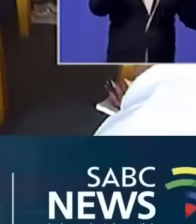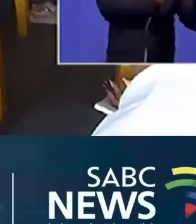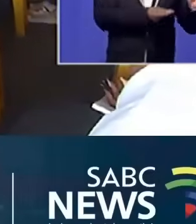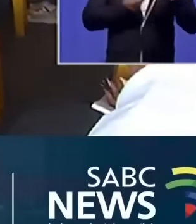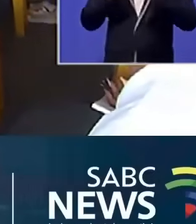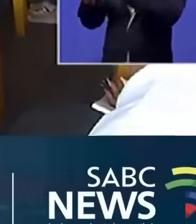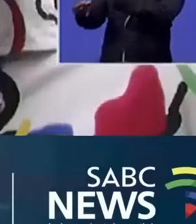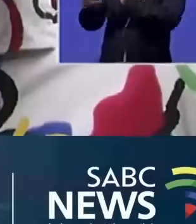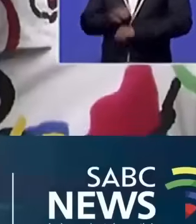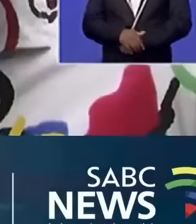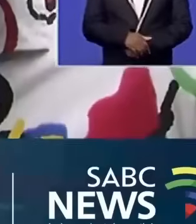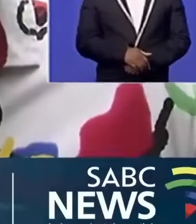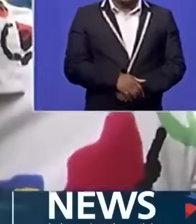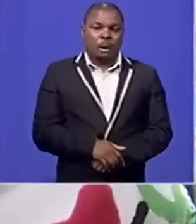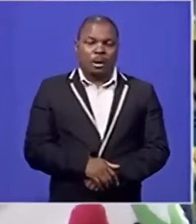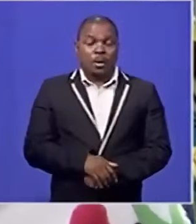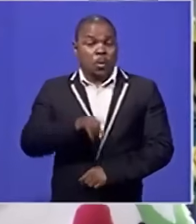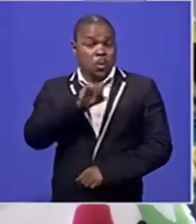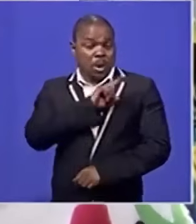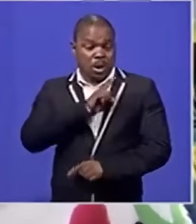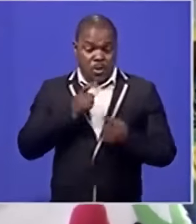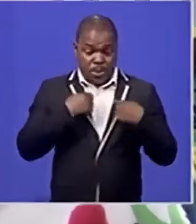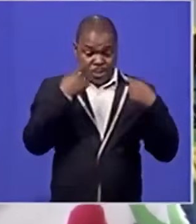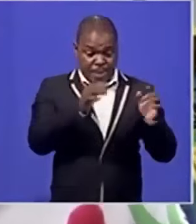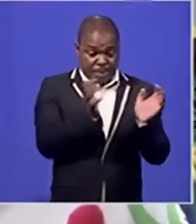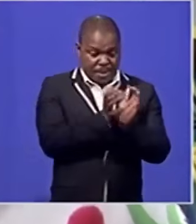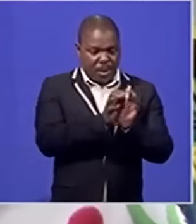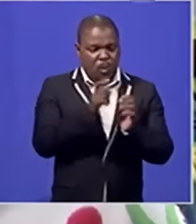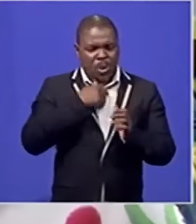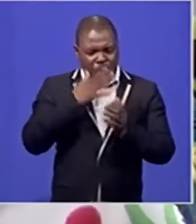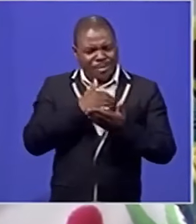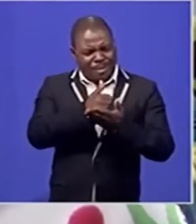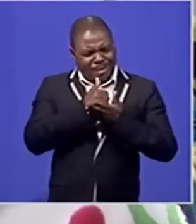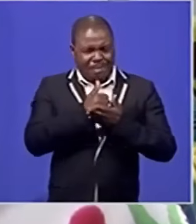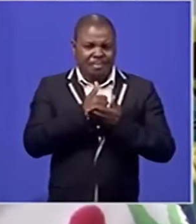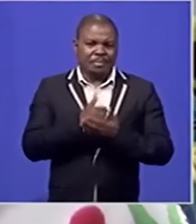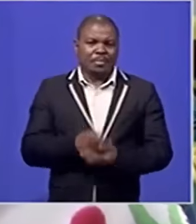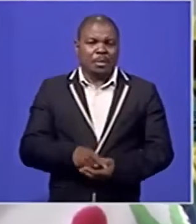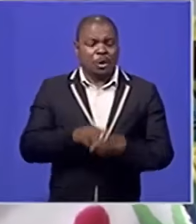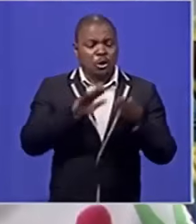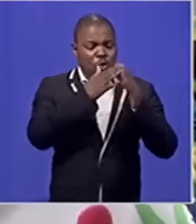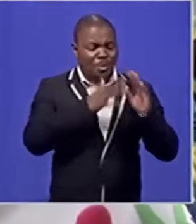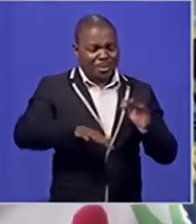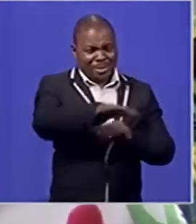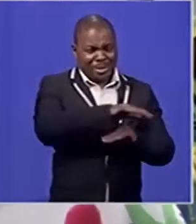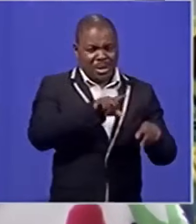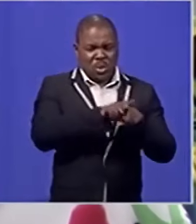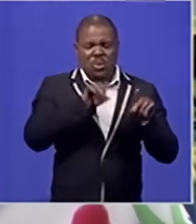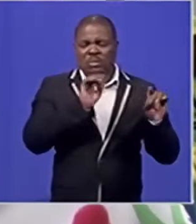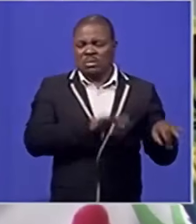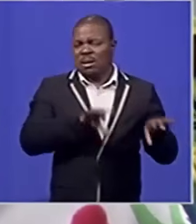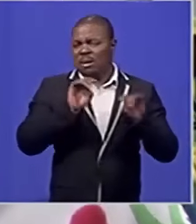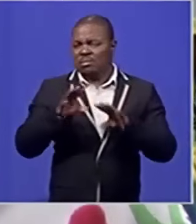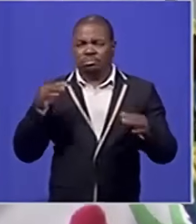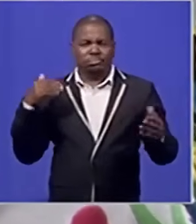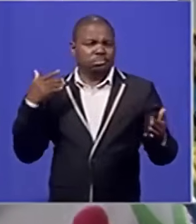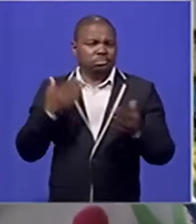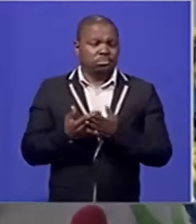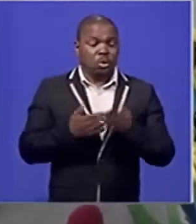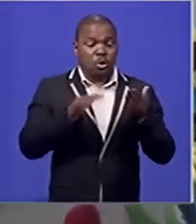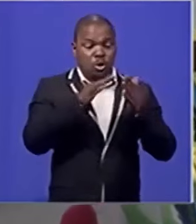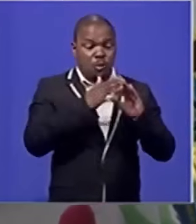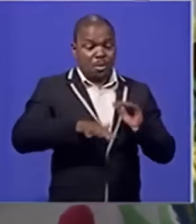ke gore re rata gore re thušege ka gobane community ya Alexander e tswa le gole le motlhako, so badudi